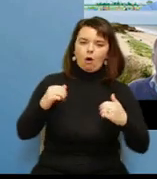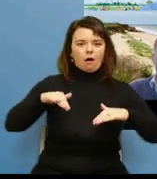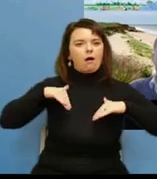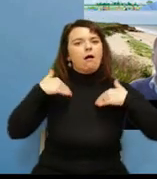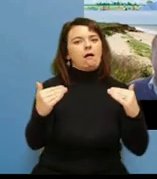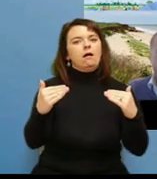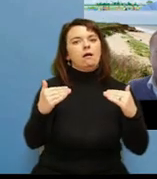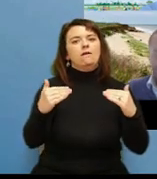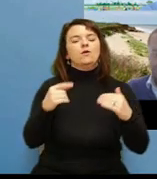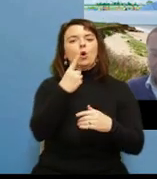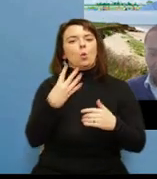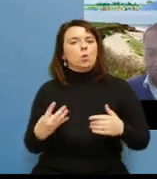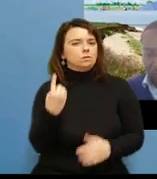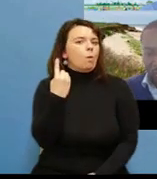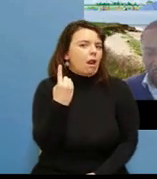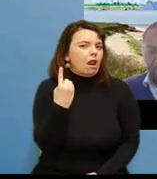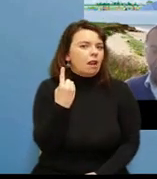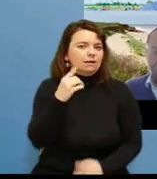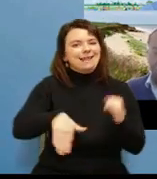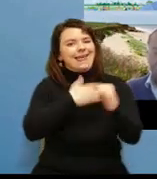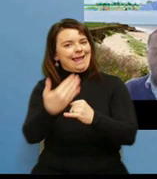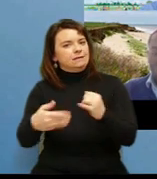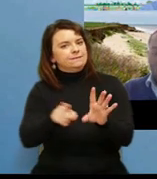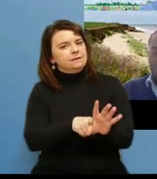Q1 and sustain that up to the end of the following year.